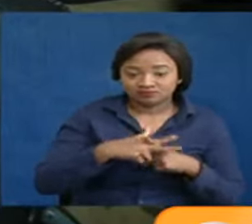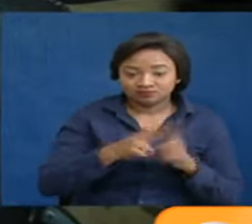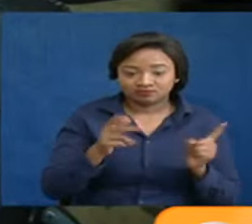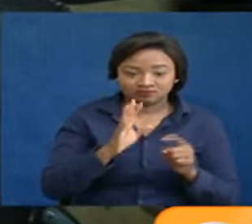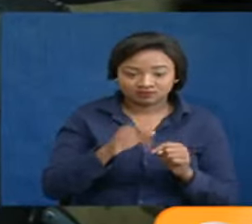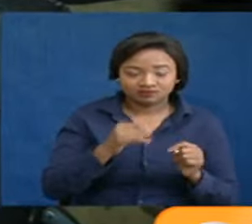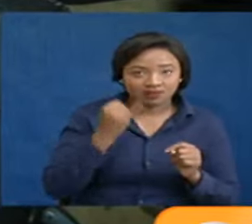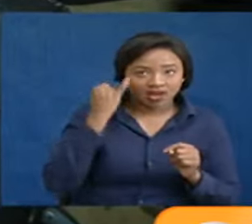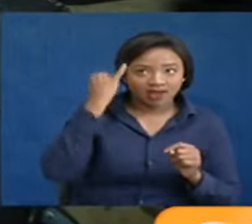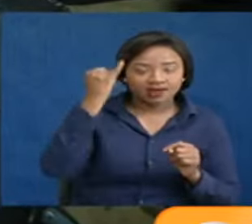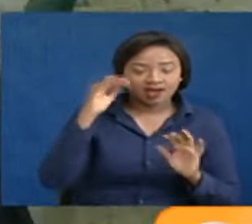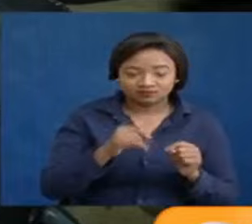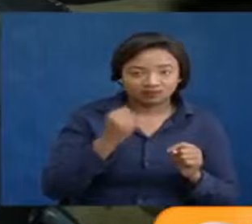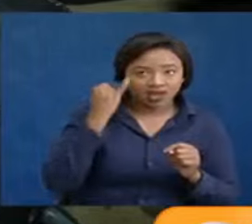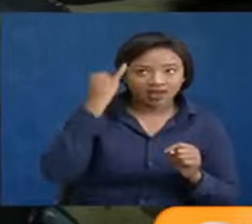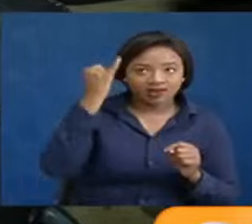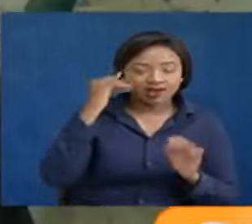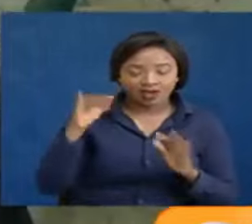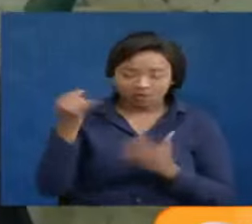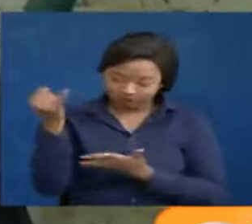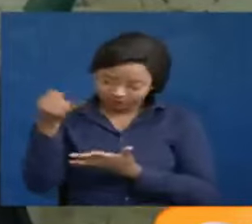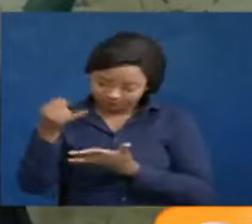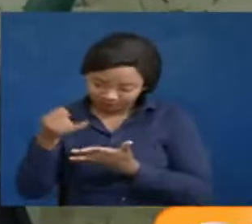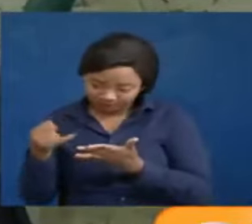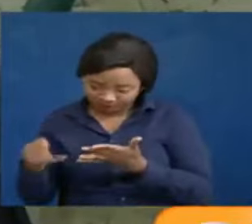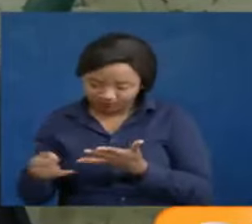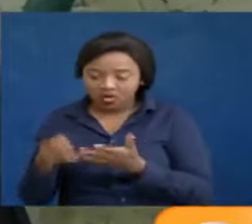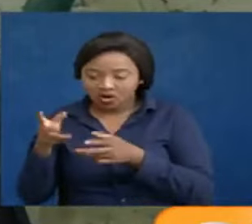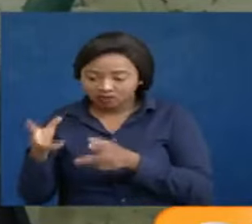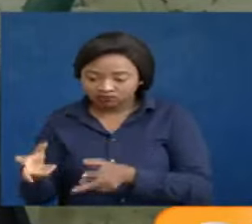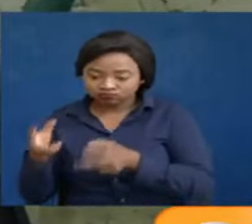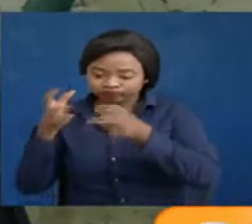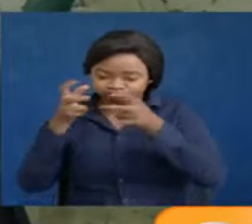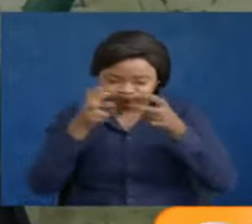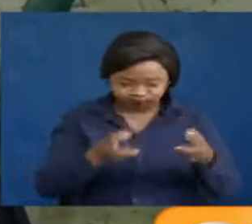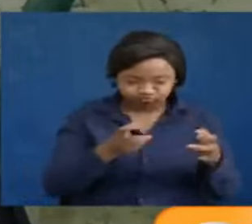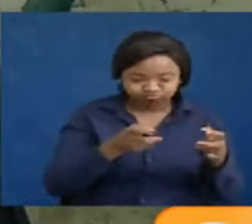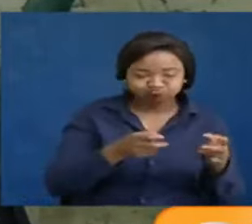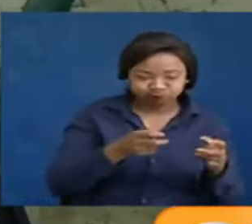inspiration part where you now translating your ideas into